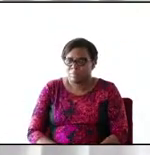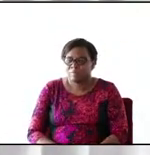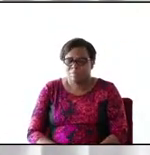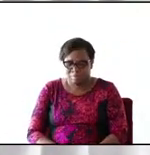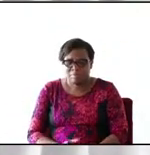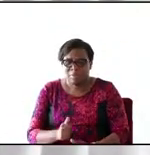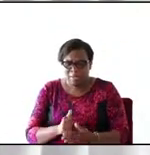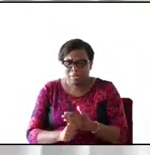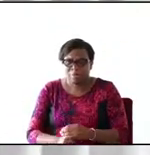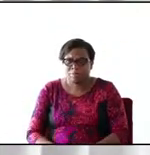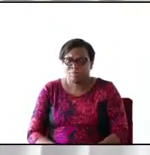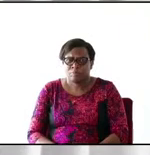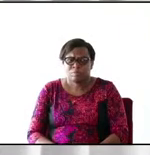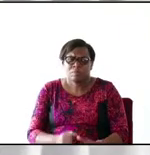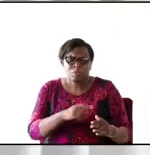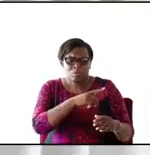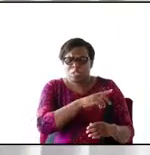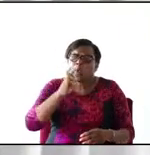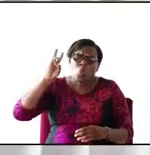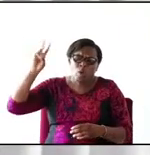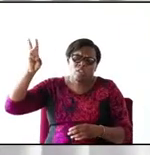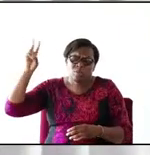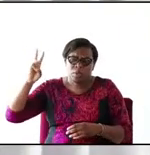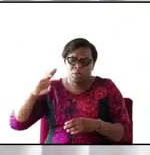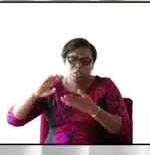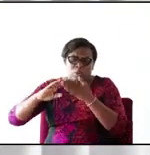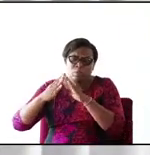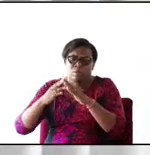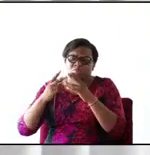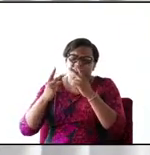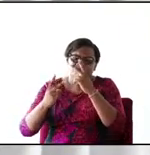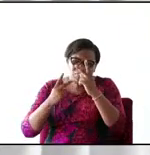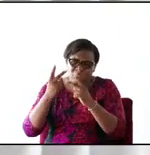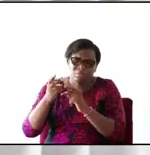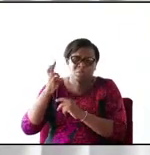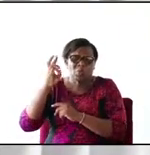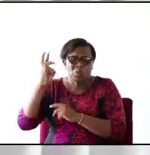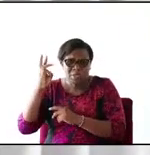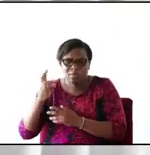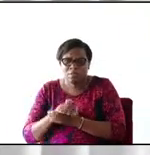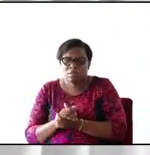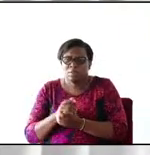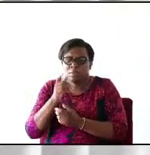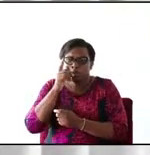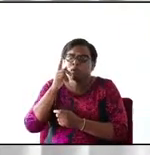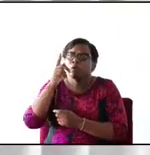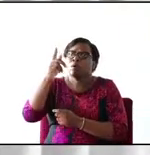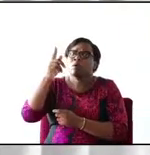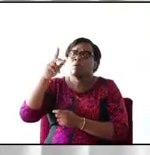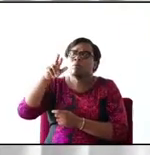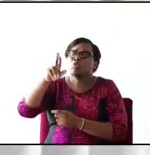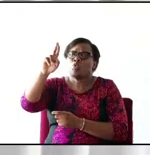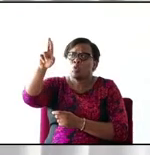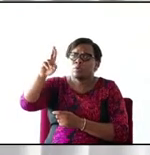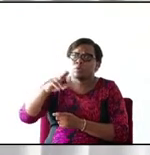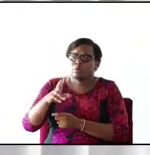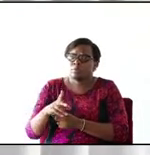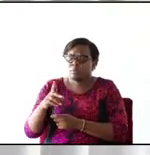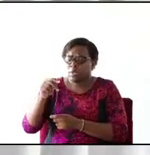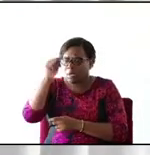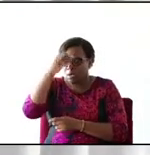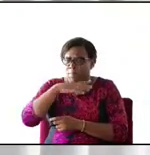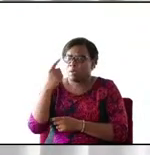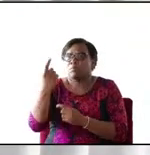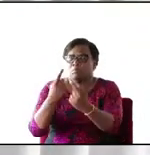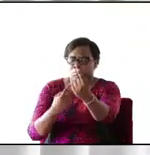particular community in Westmoreland. We were out visiting, and I looked up the road, and a young man was on his way down